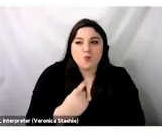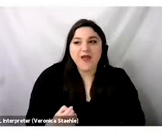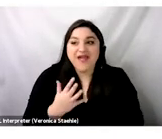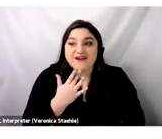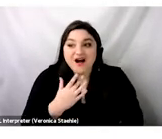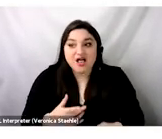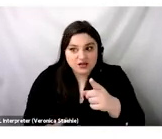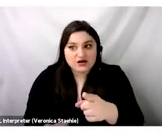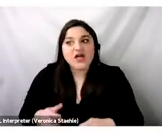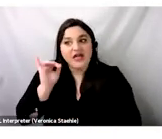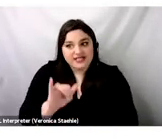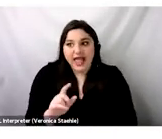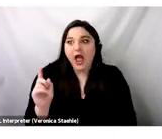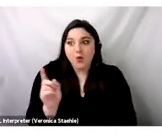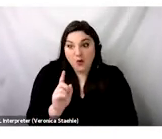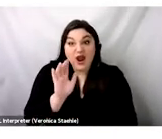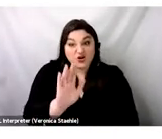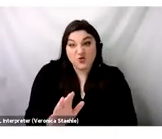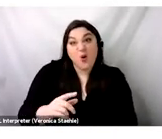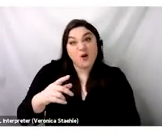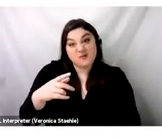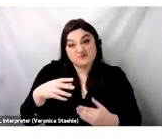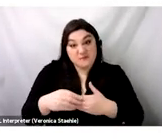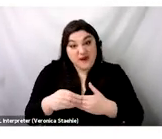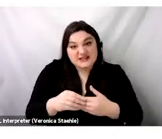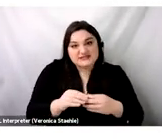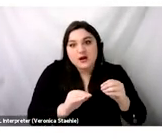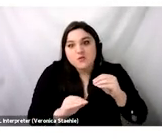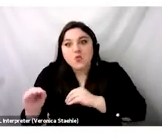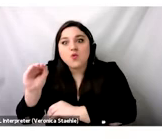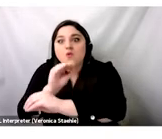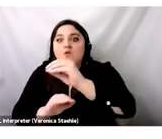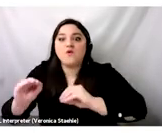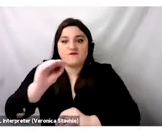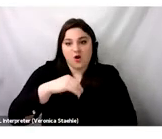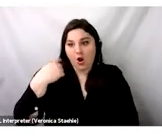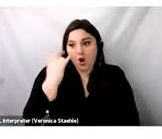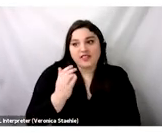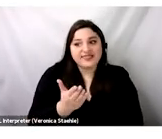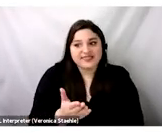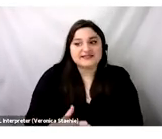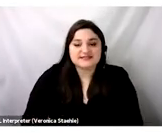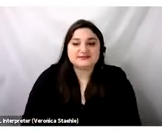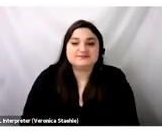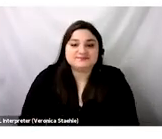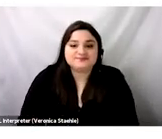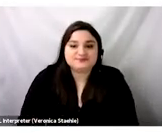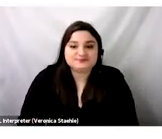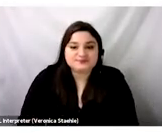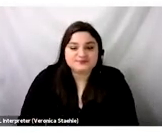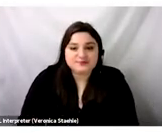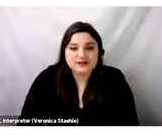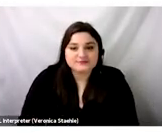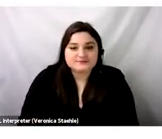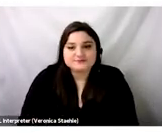map of where your plastics are going. So I think that as a general concept, understanding